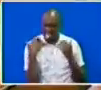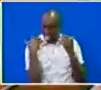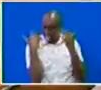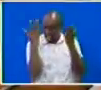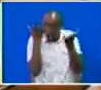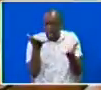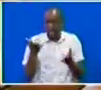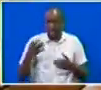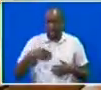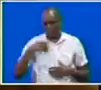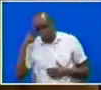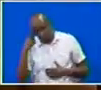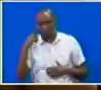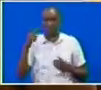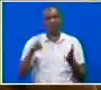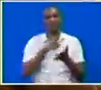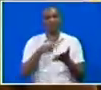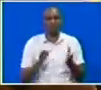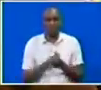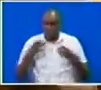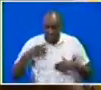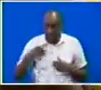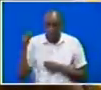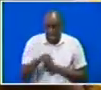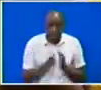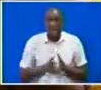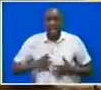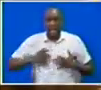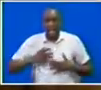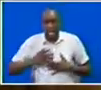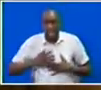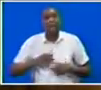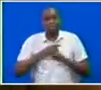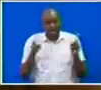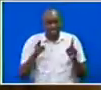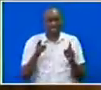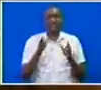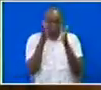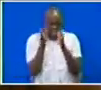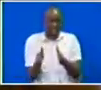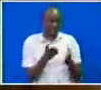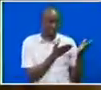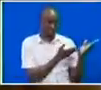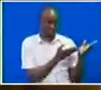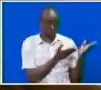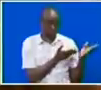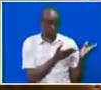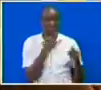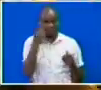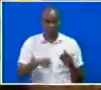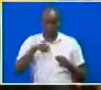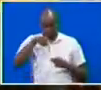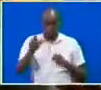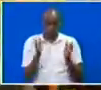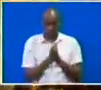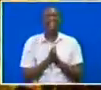rather unpredictable. Supporters walking in holding their breaths. The returning officer, Nancy Wanjiko, looked all gloved to take